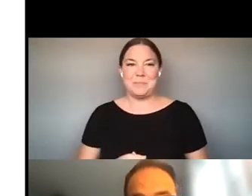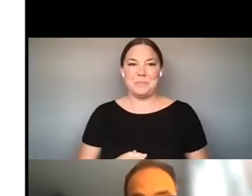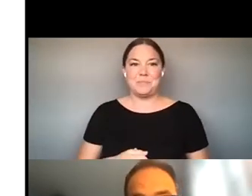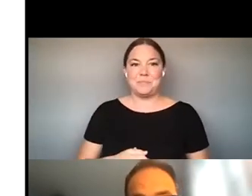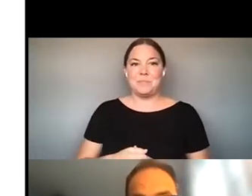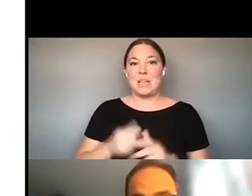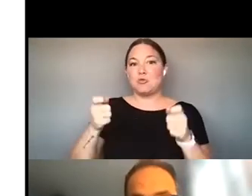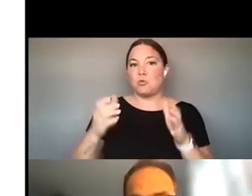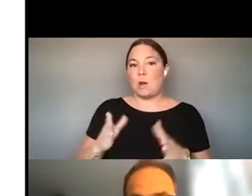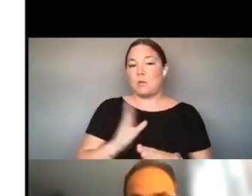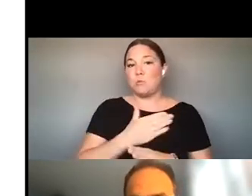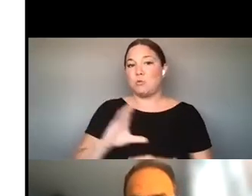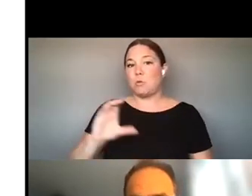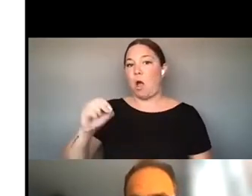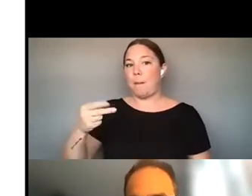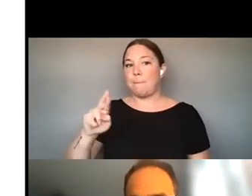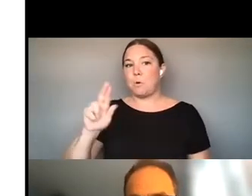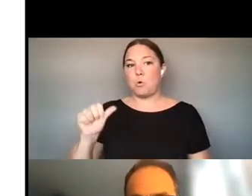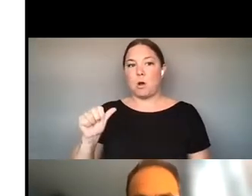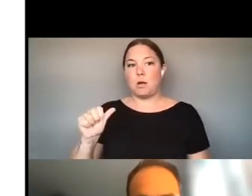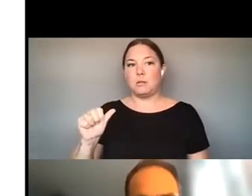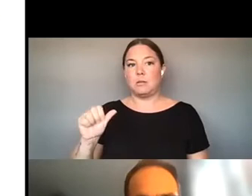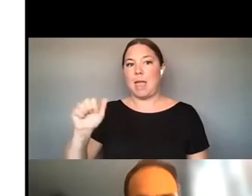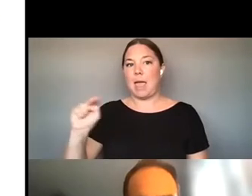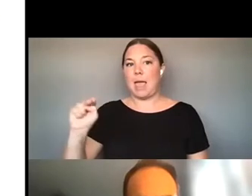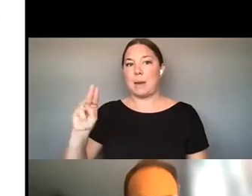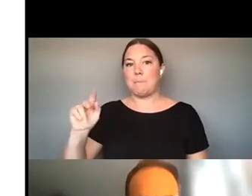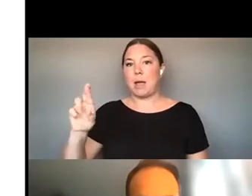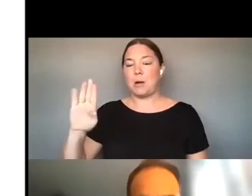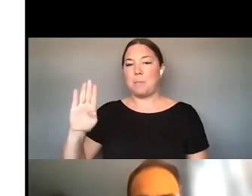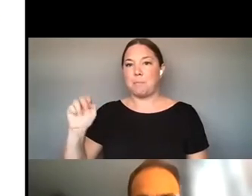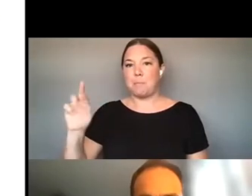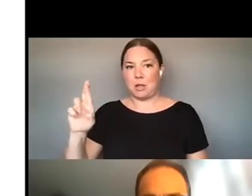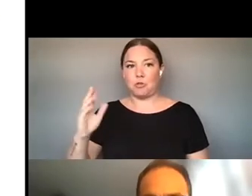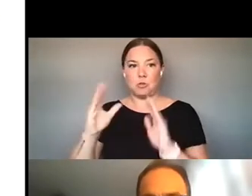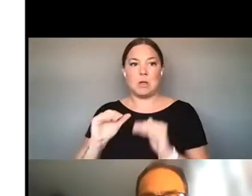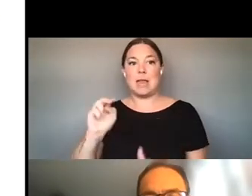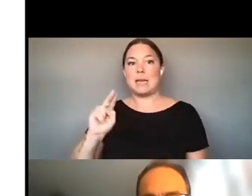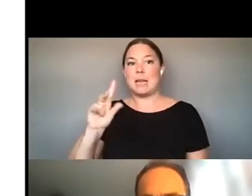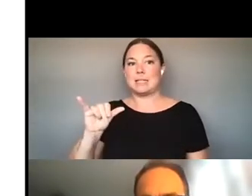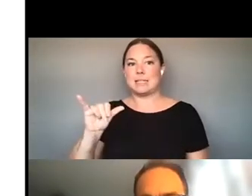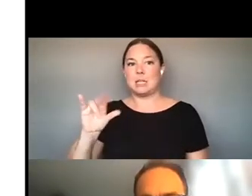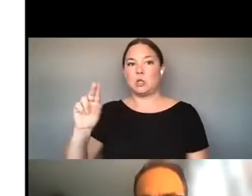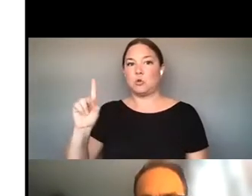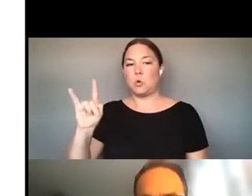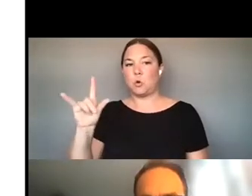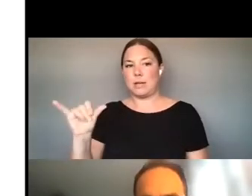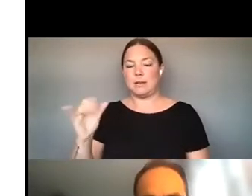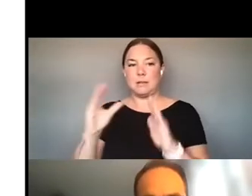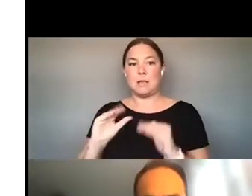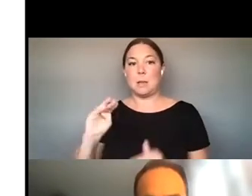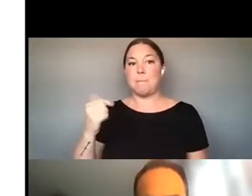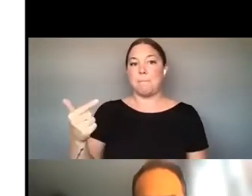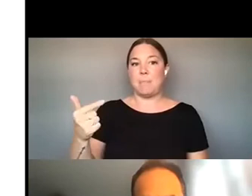Music and Opera, Ann Meyer Baker, Arts Education Specialist Nancy Doherty, and Lead Grants Management Specialist,